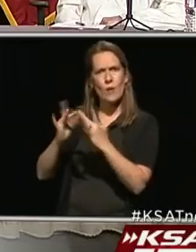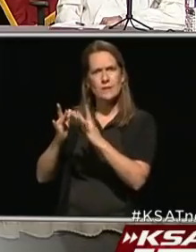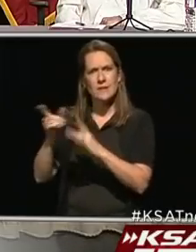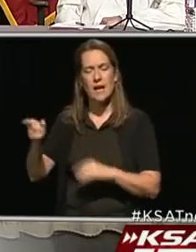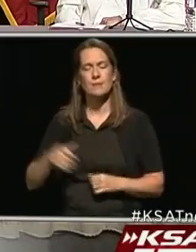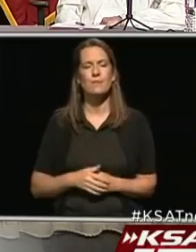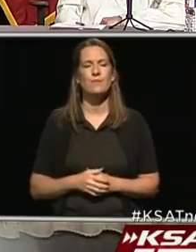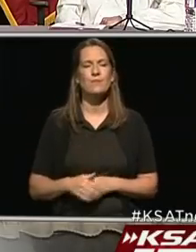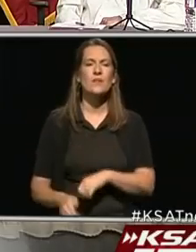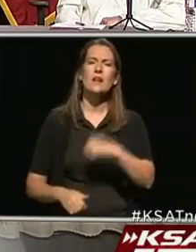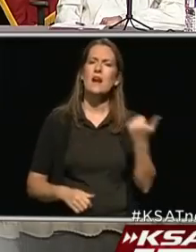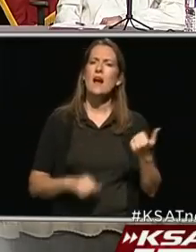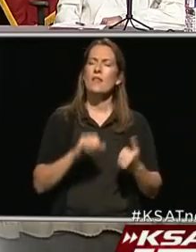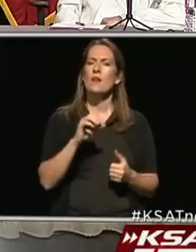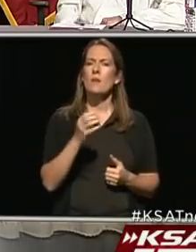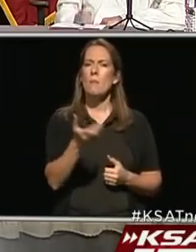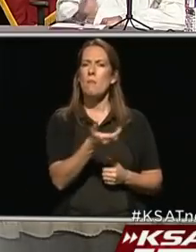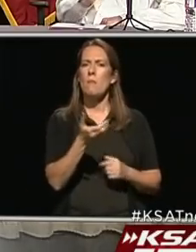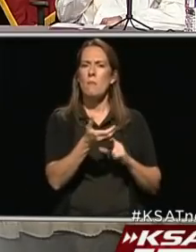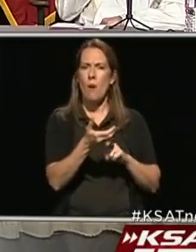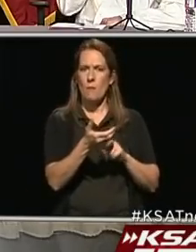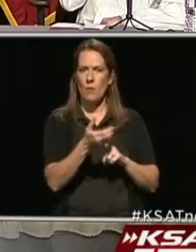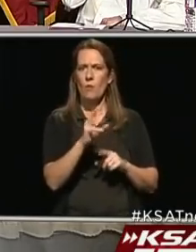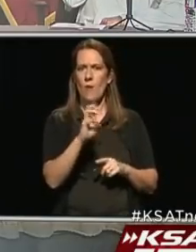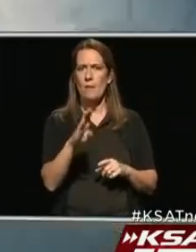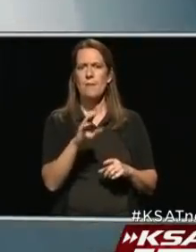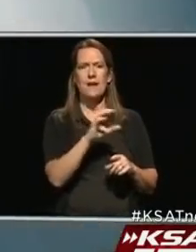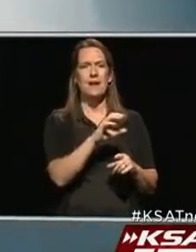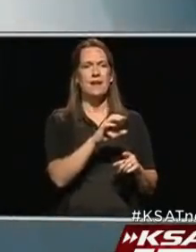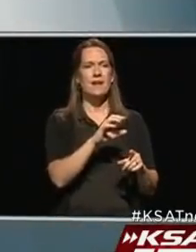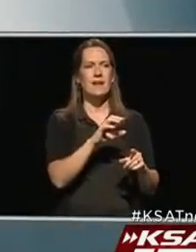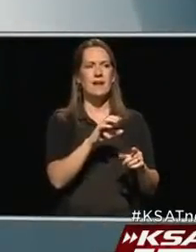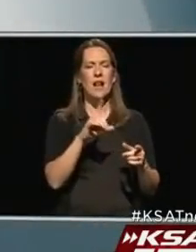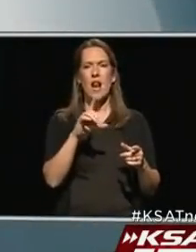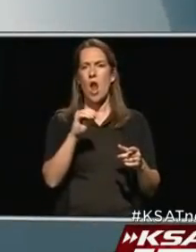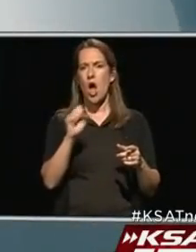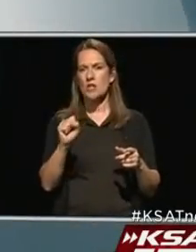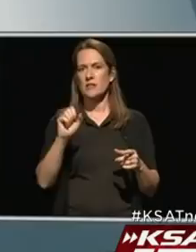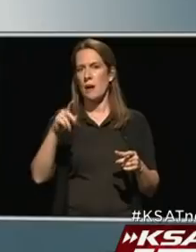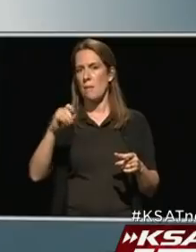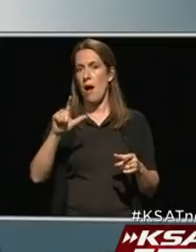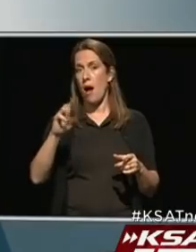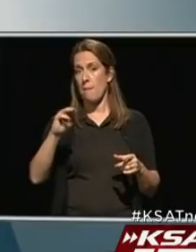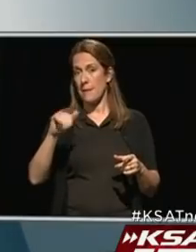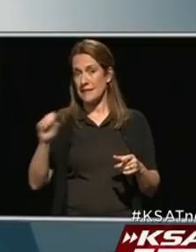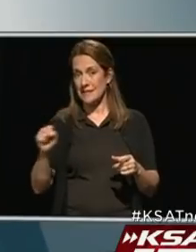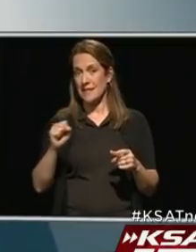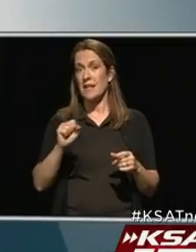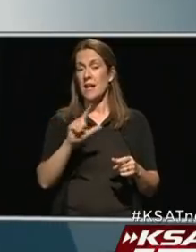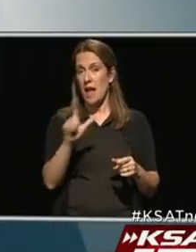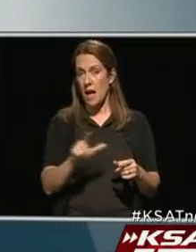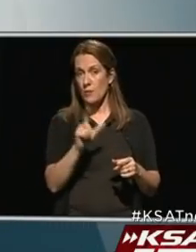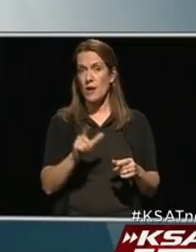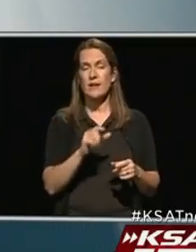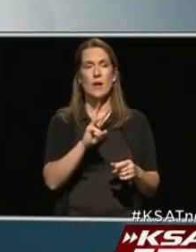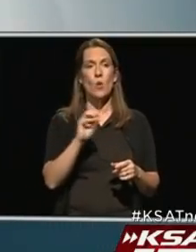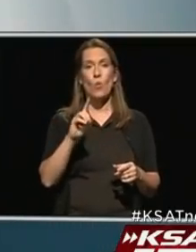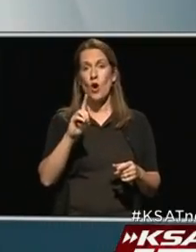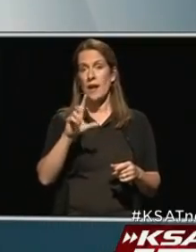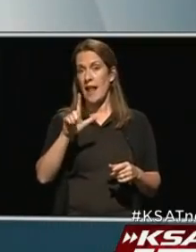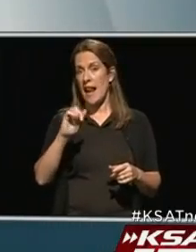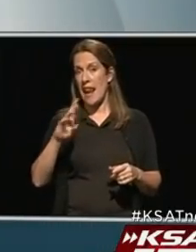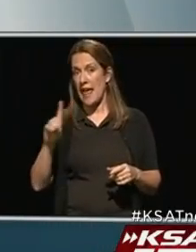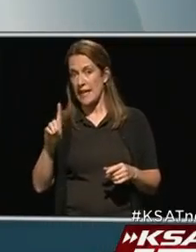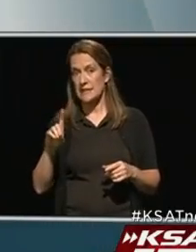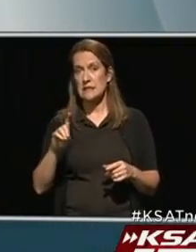mobile testing sites, the pop-up testing sites at Las Palmas Library, as well as Woodlawn Lake Park, are going very strong.